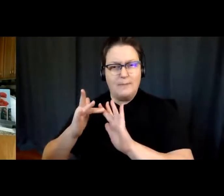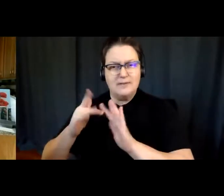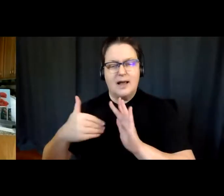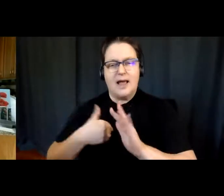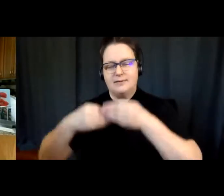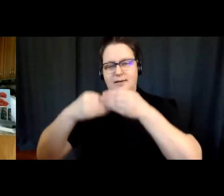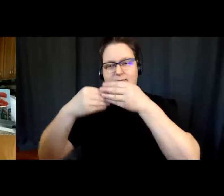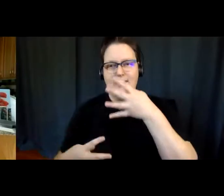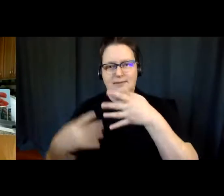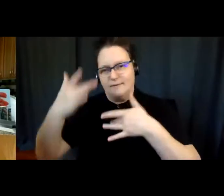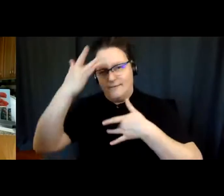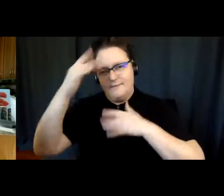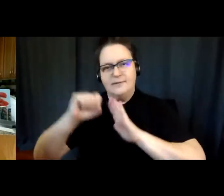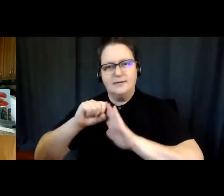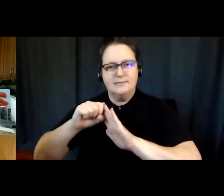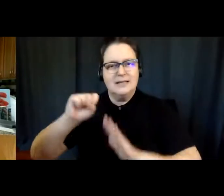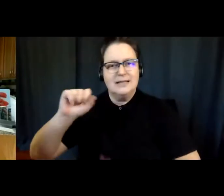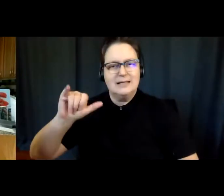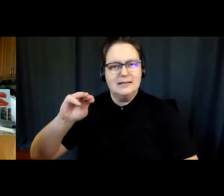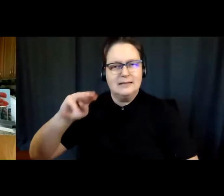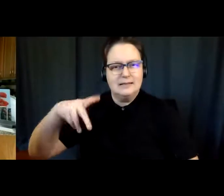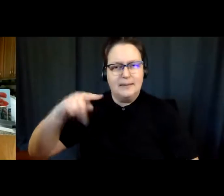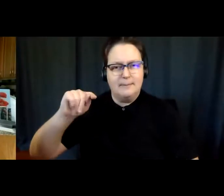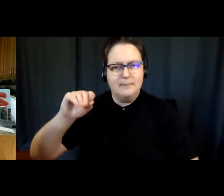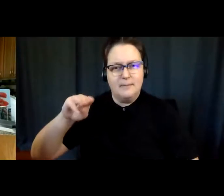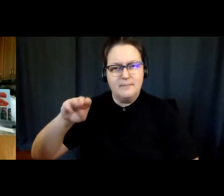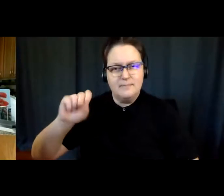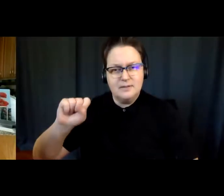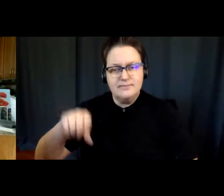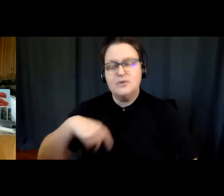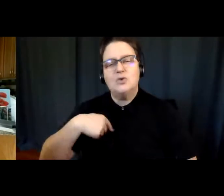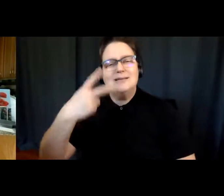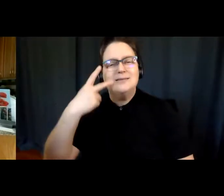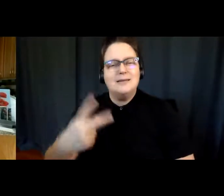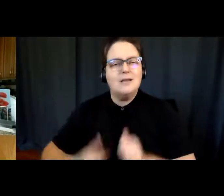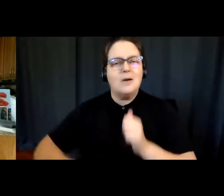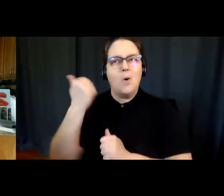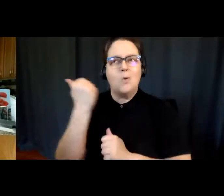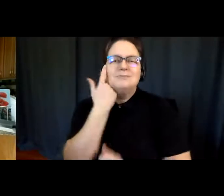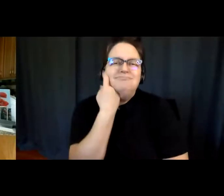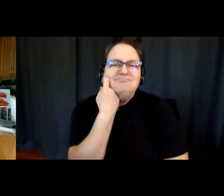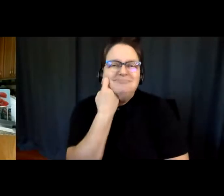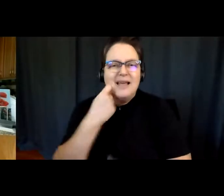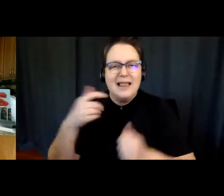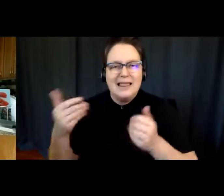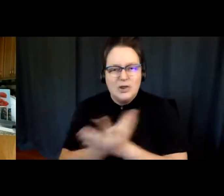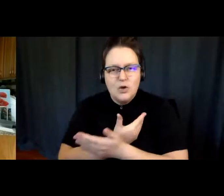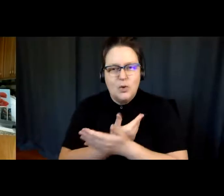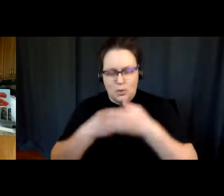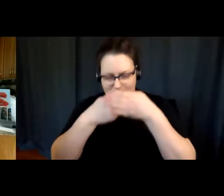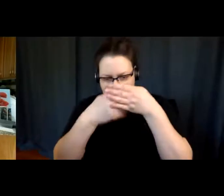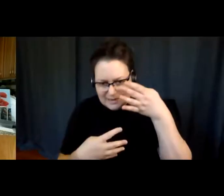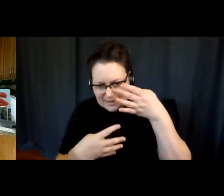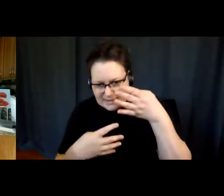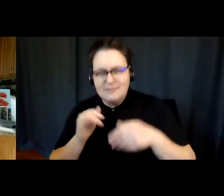you can check the CDC for the most up-to-date list of symptoms to monitor.